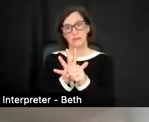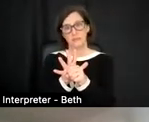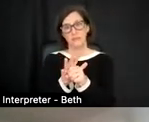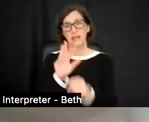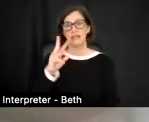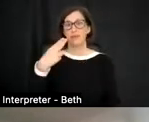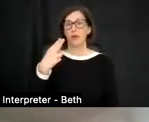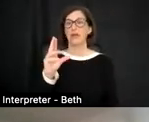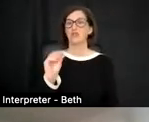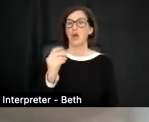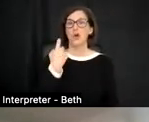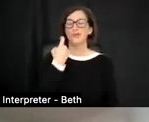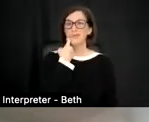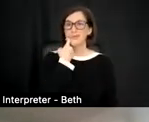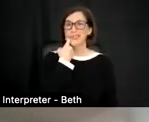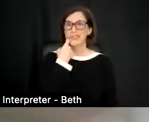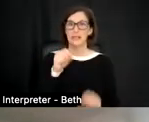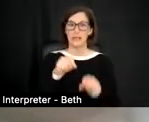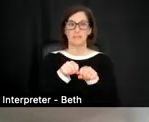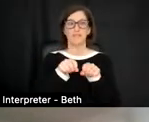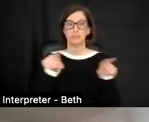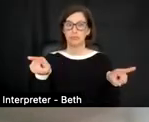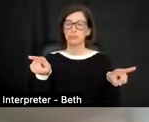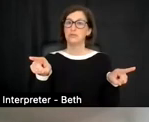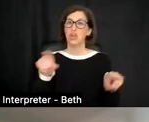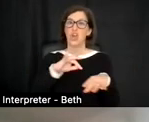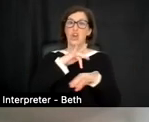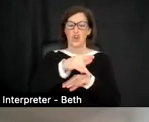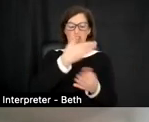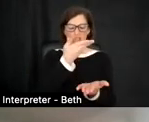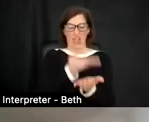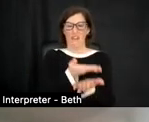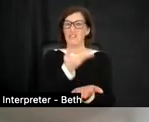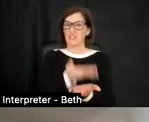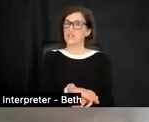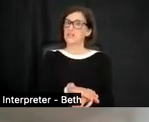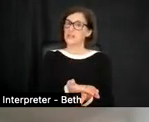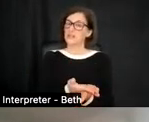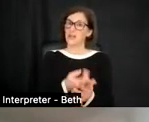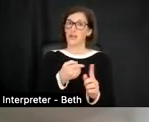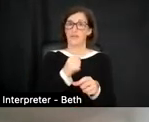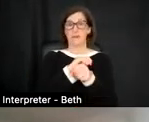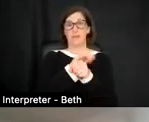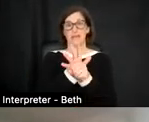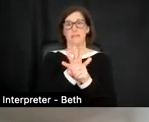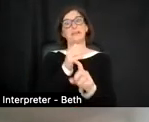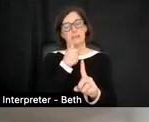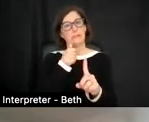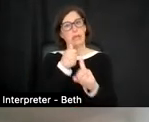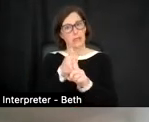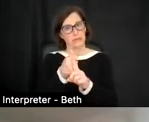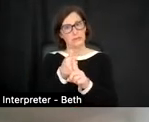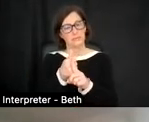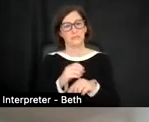WHO has just recently put out the early evidence from the pandemic's impact.